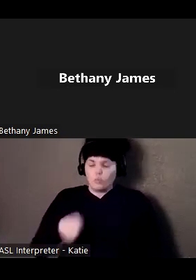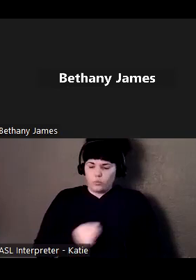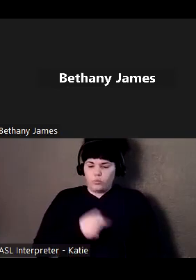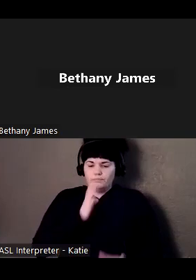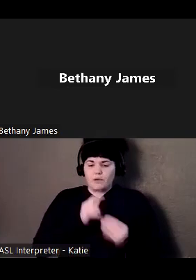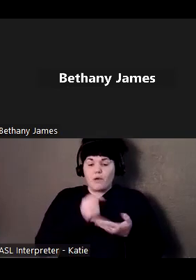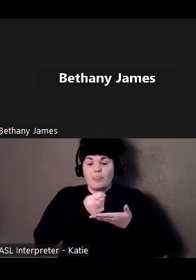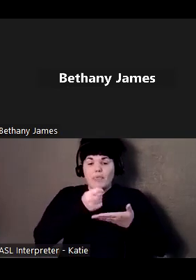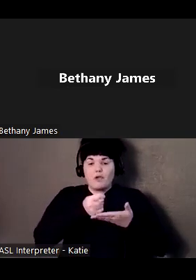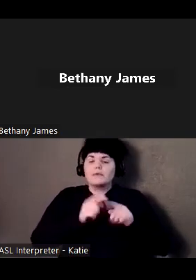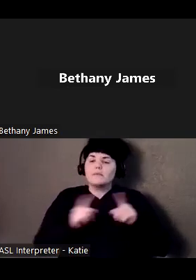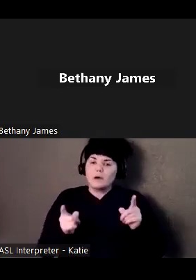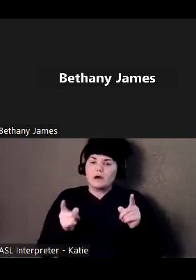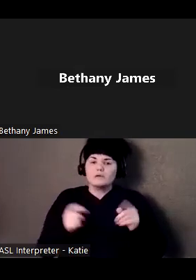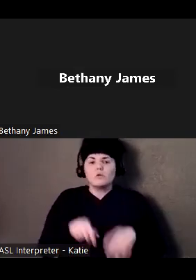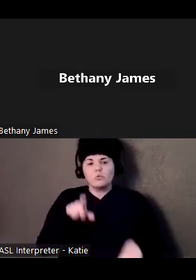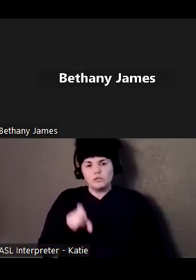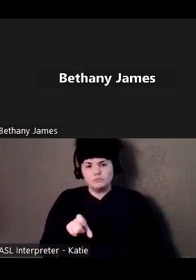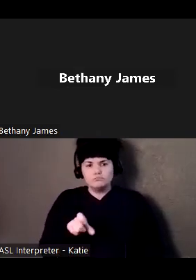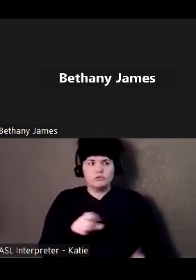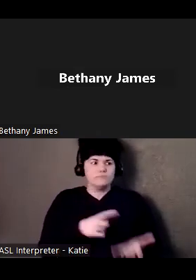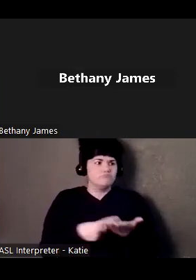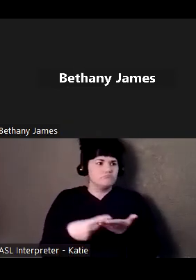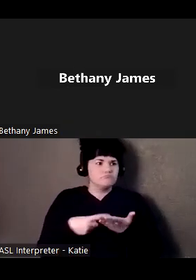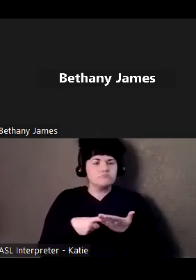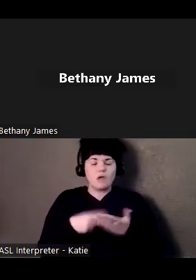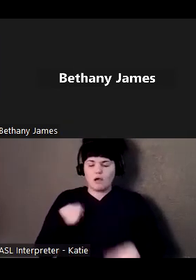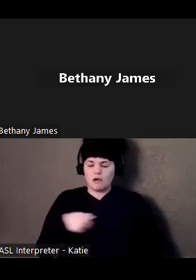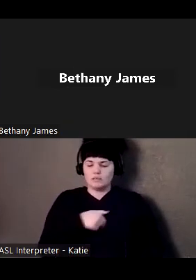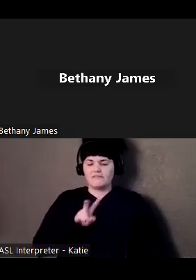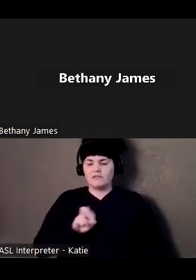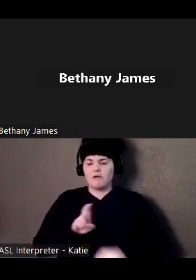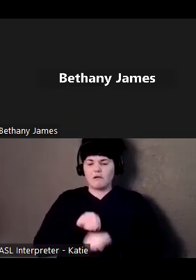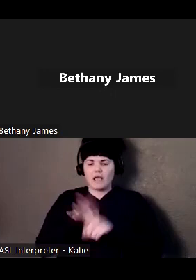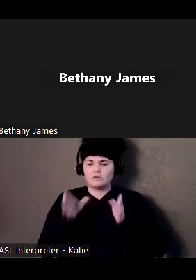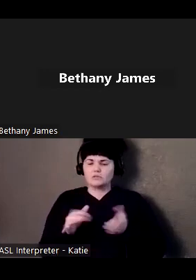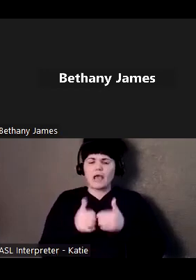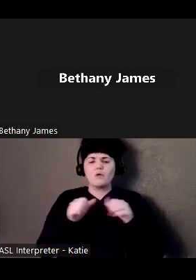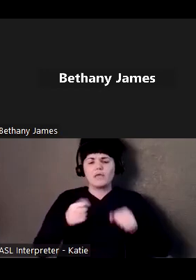as VR counselors do to try to help.